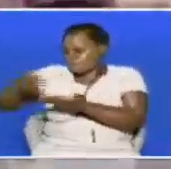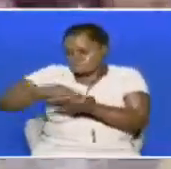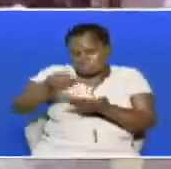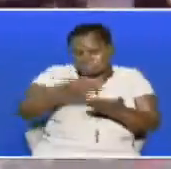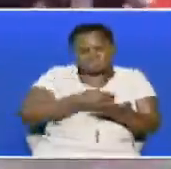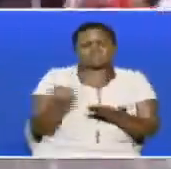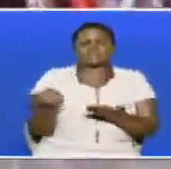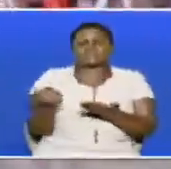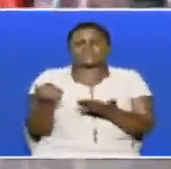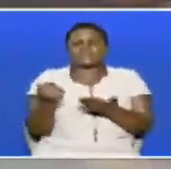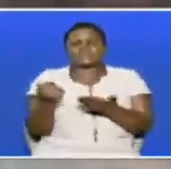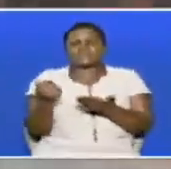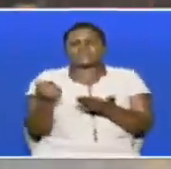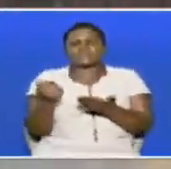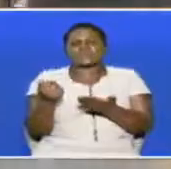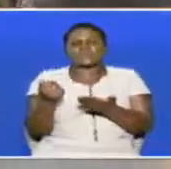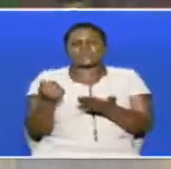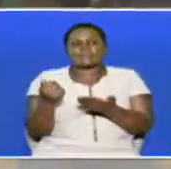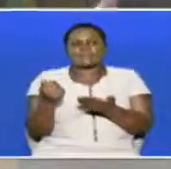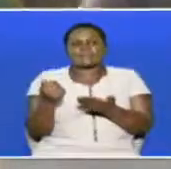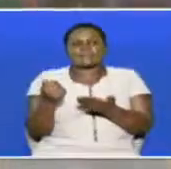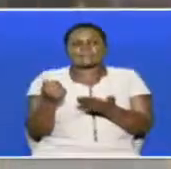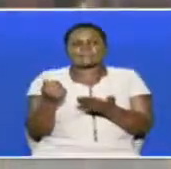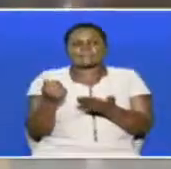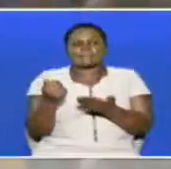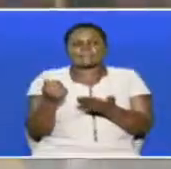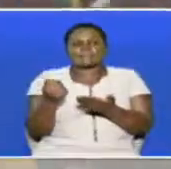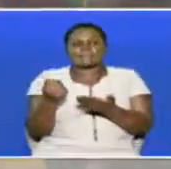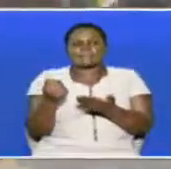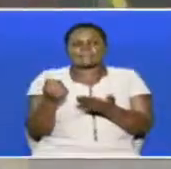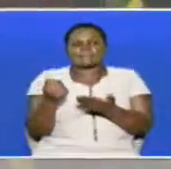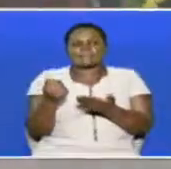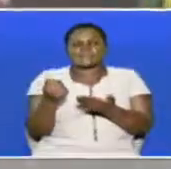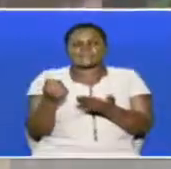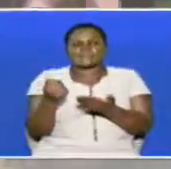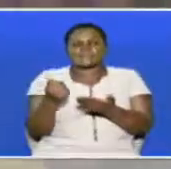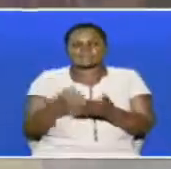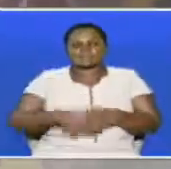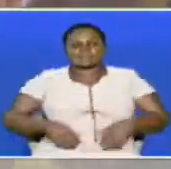campaign show of might. Rita Tinina,